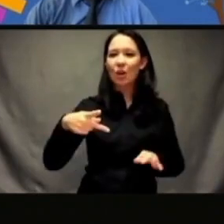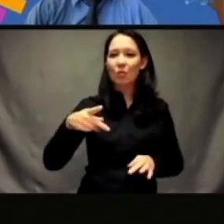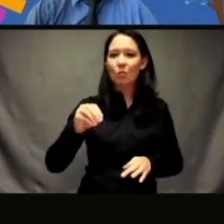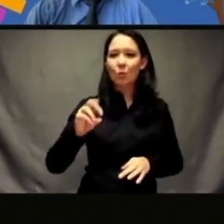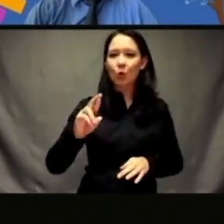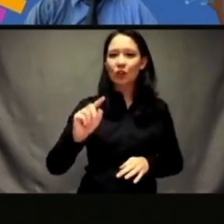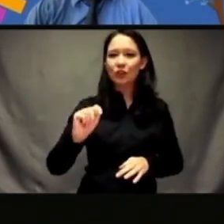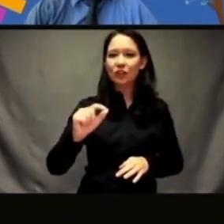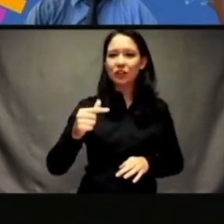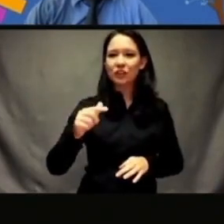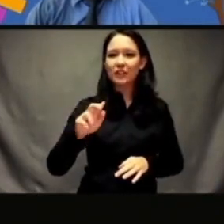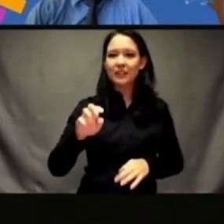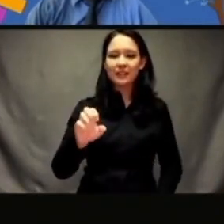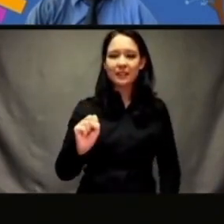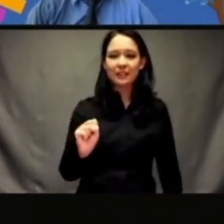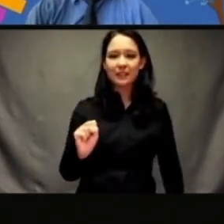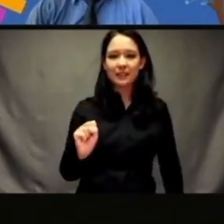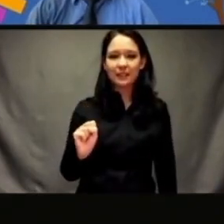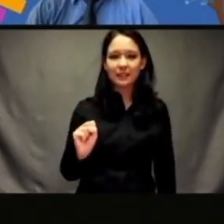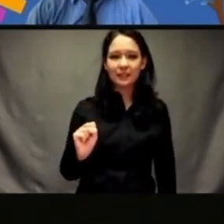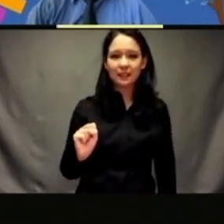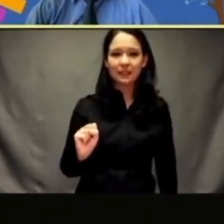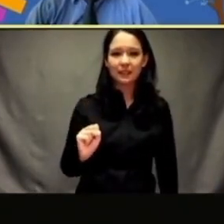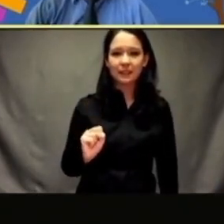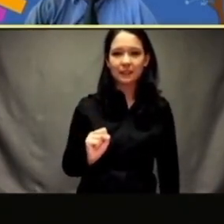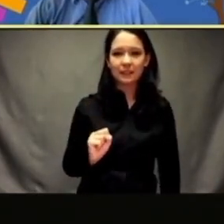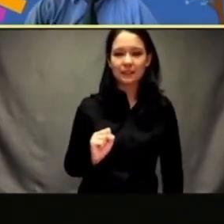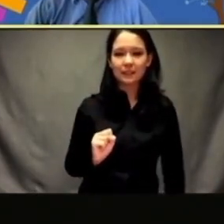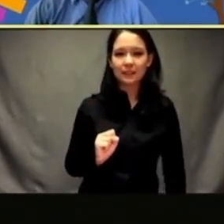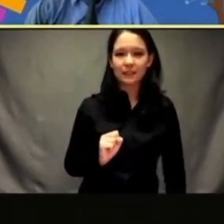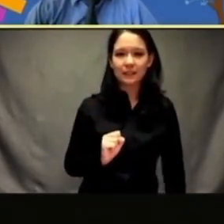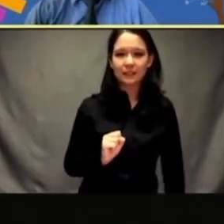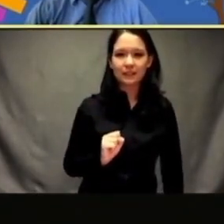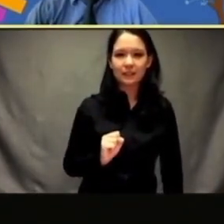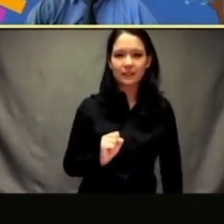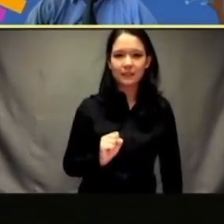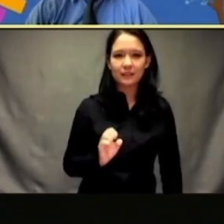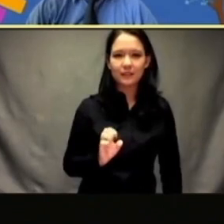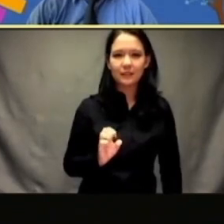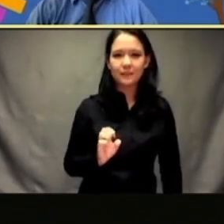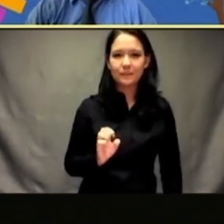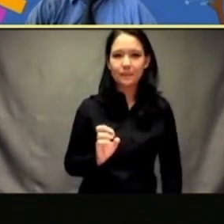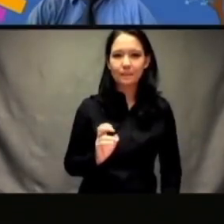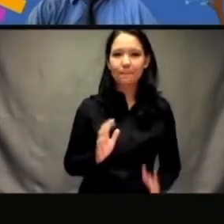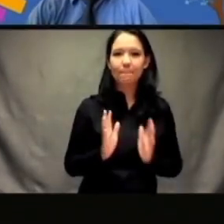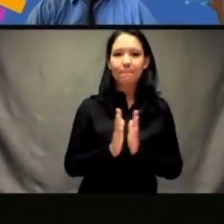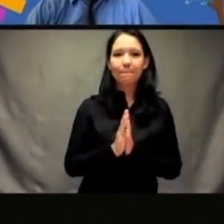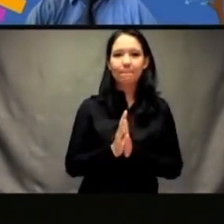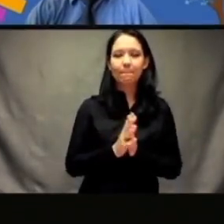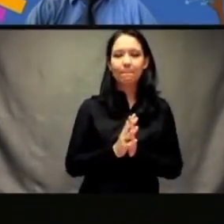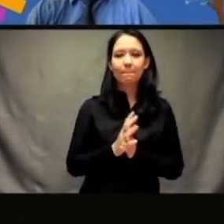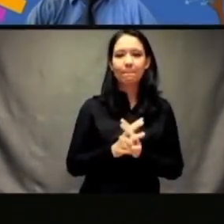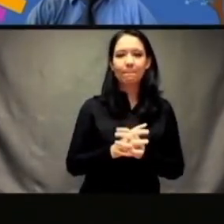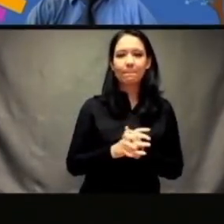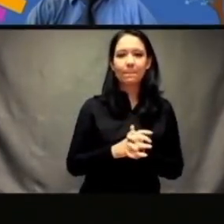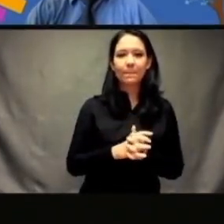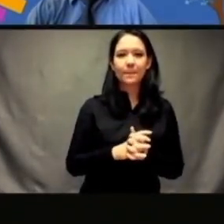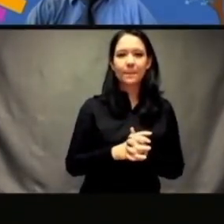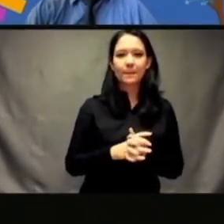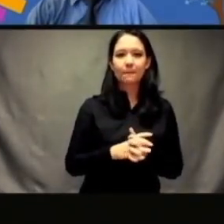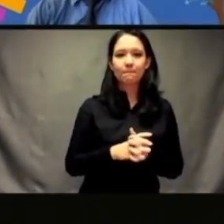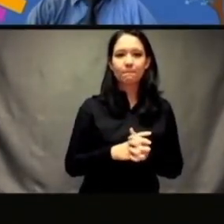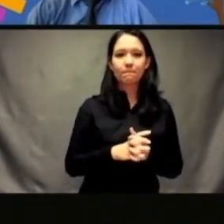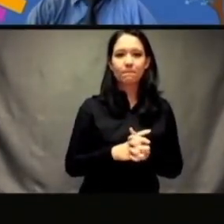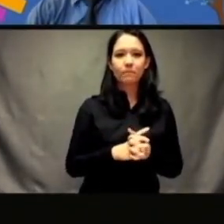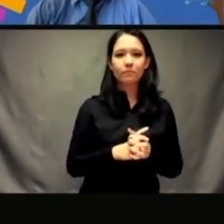Joelson Alves. Yeah, let me Let's open it see up. what let's see what that does. Clic no reloj para ver hora.